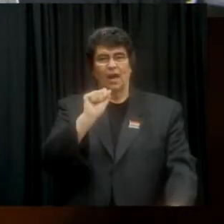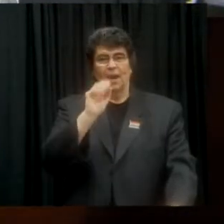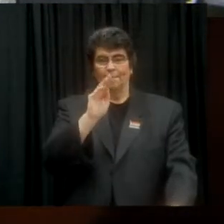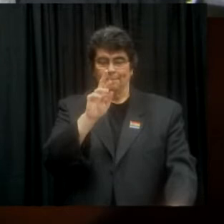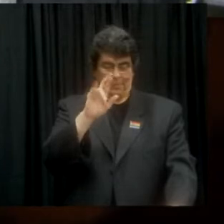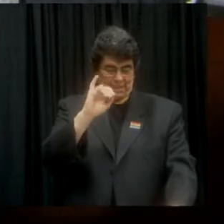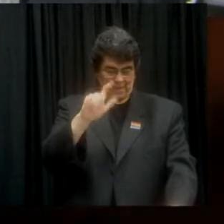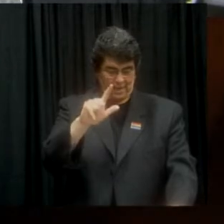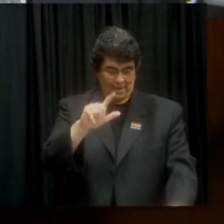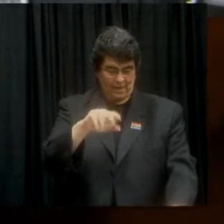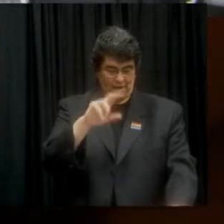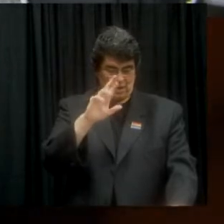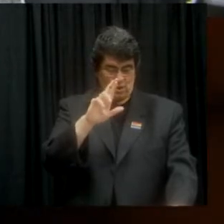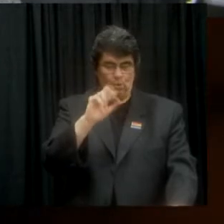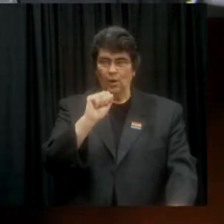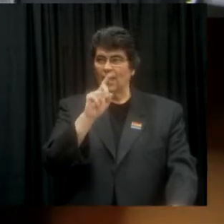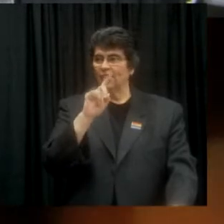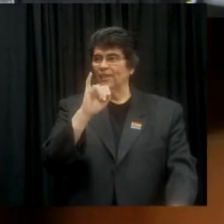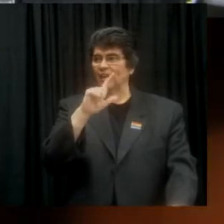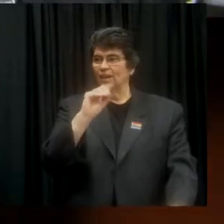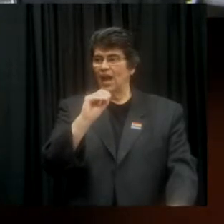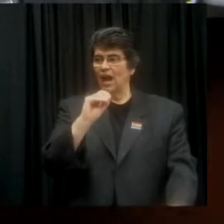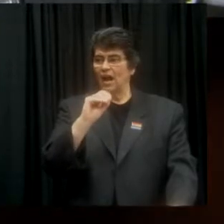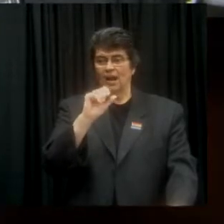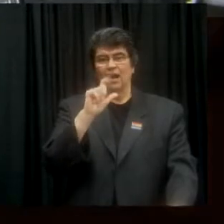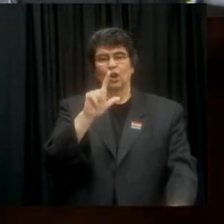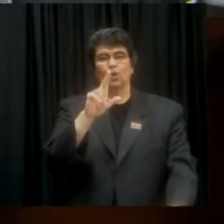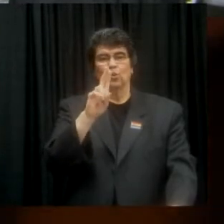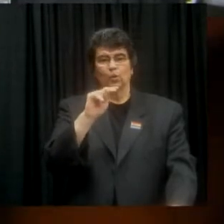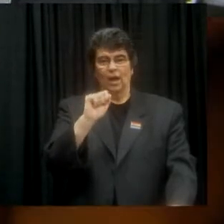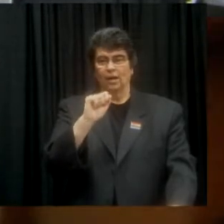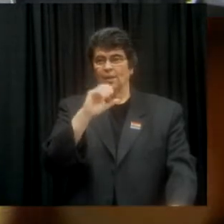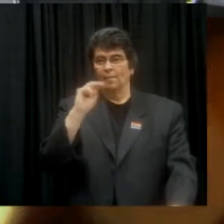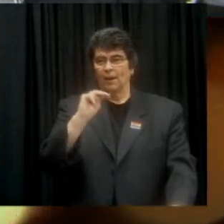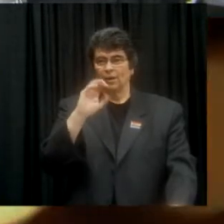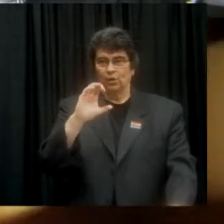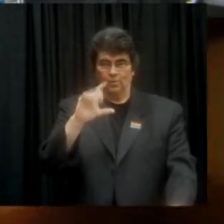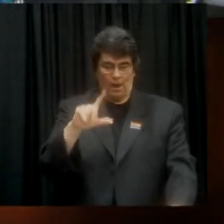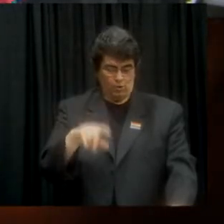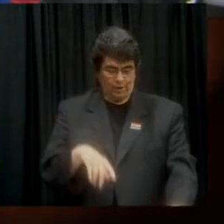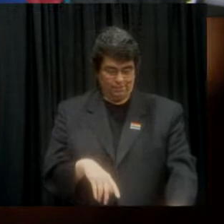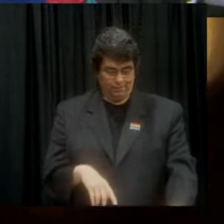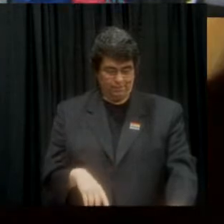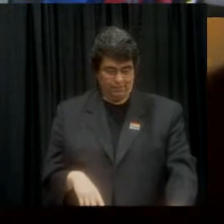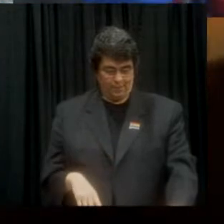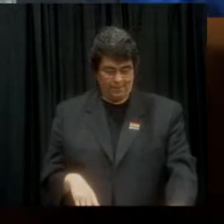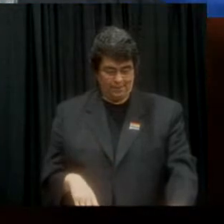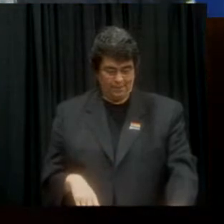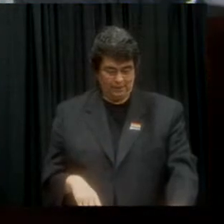Abril Radio Luna, magna cum laude. She wants me to say her name. I'm